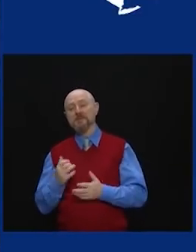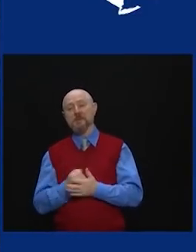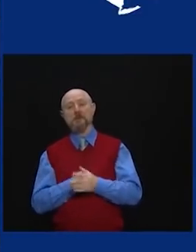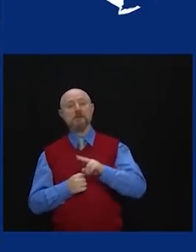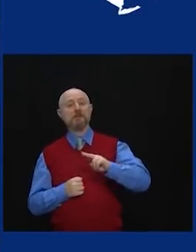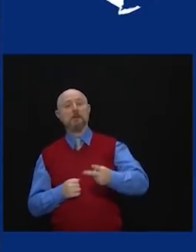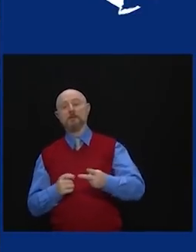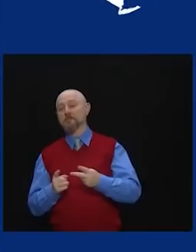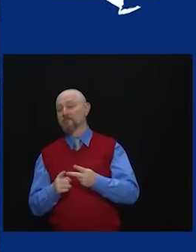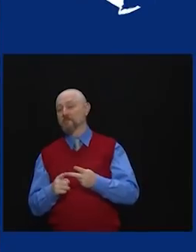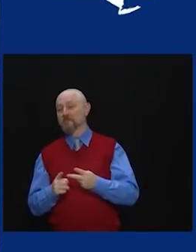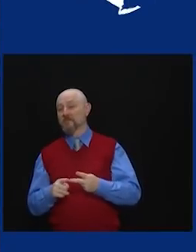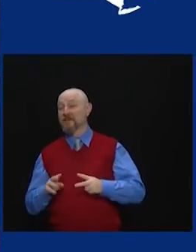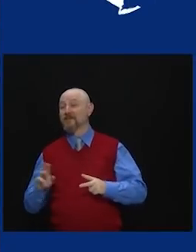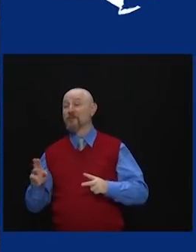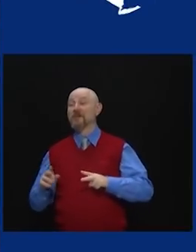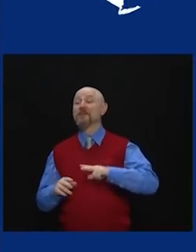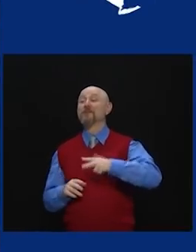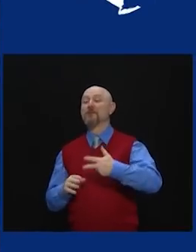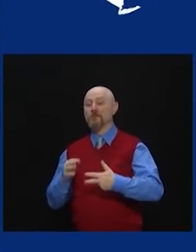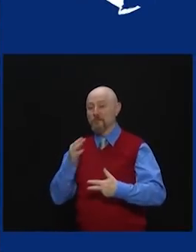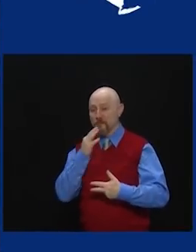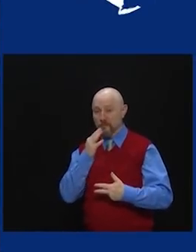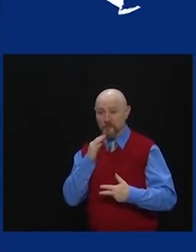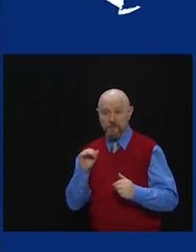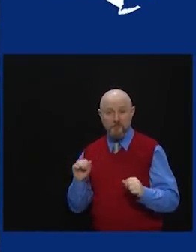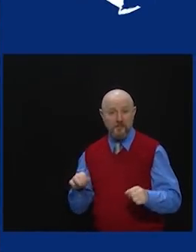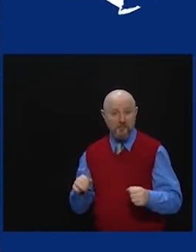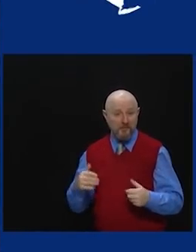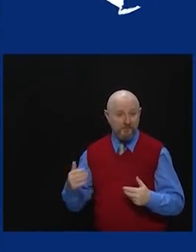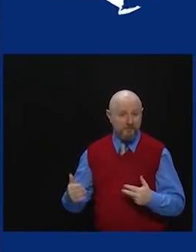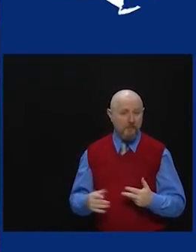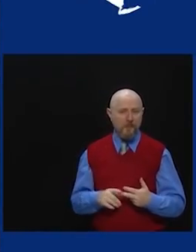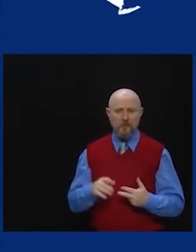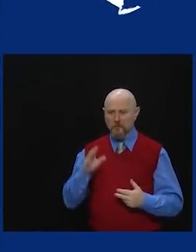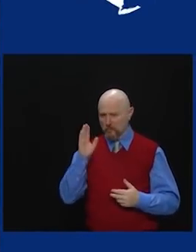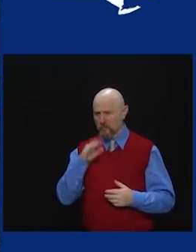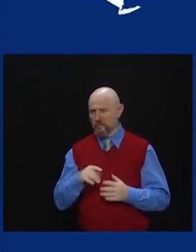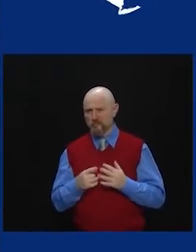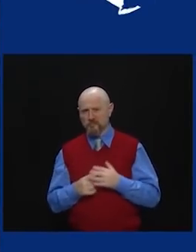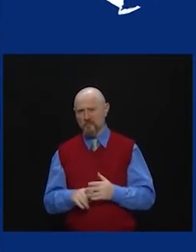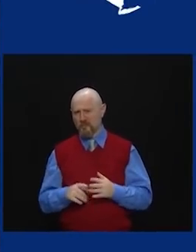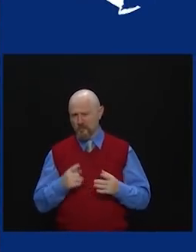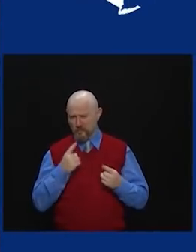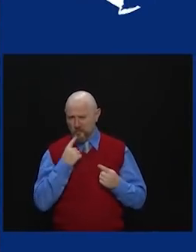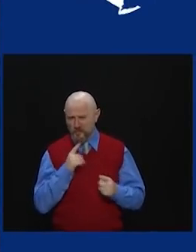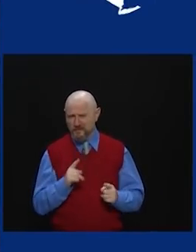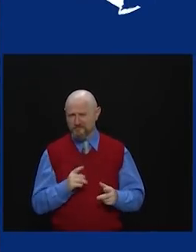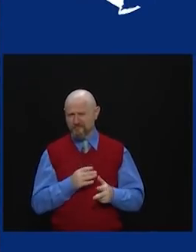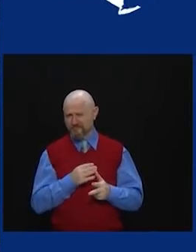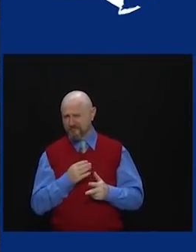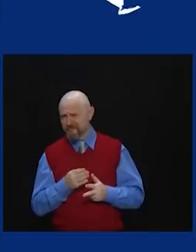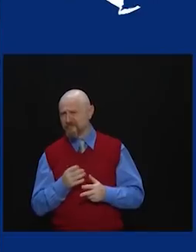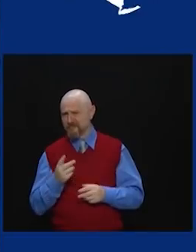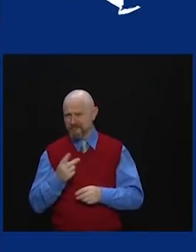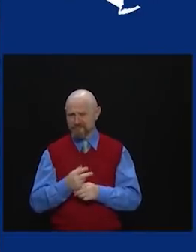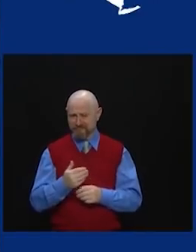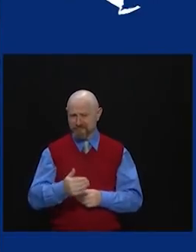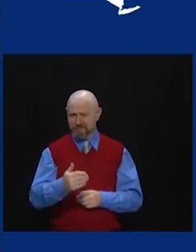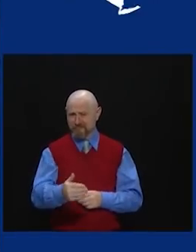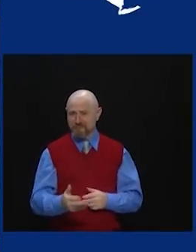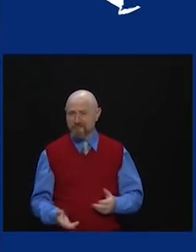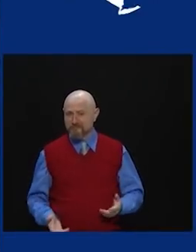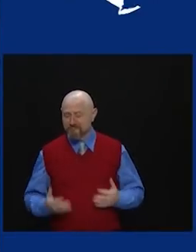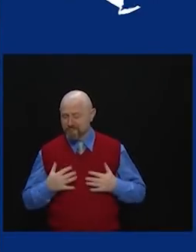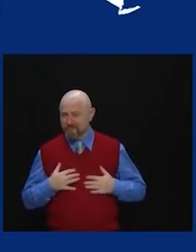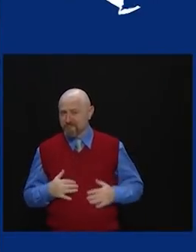soon as possible, because as we know, it starts being very effective within a couple of days. So I can't guarantee we're going to get, I never thought we'd get to